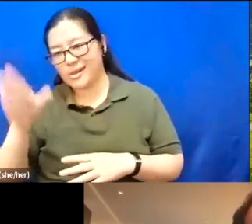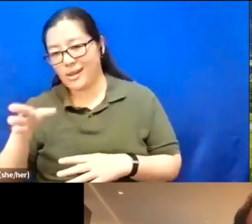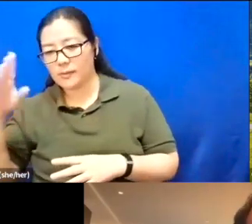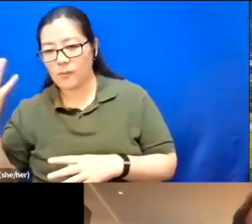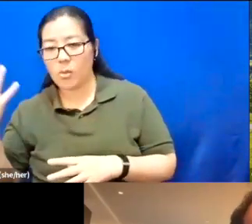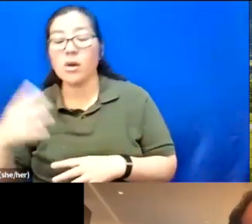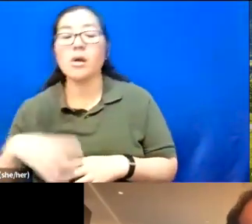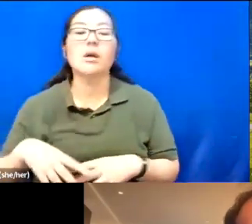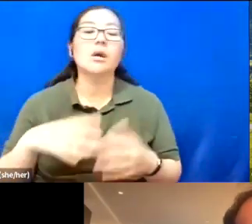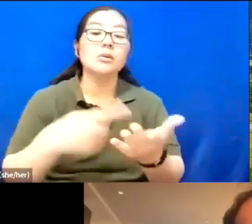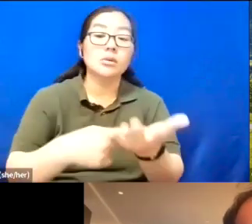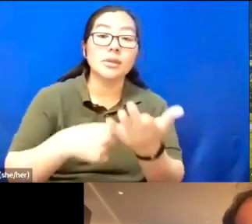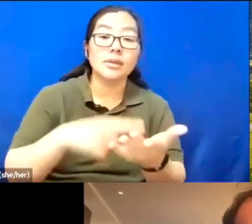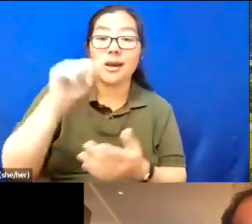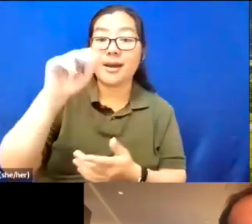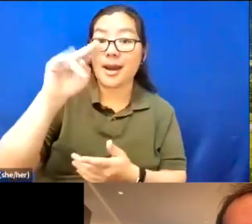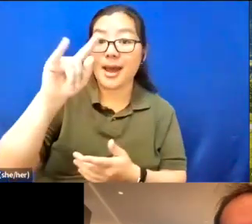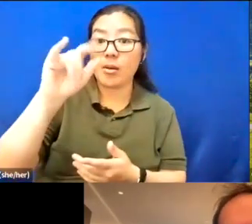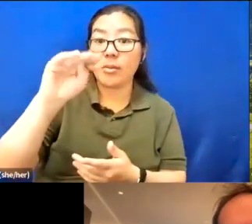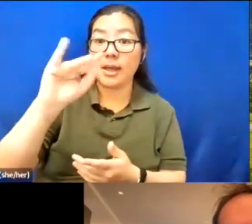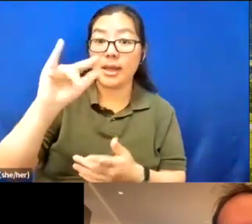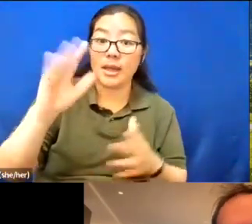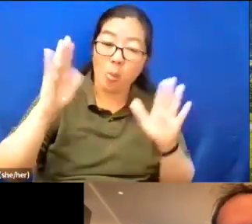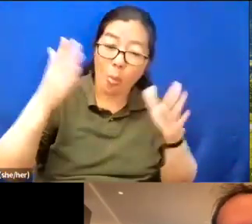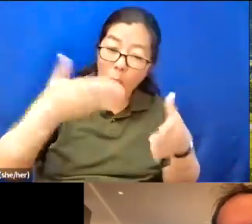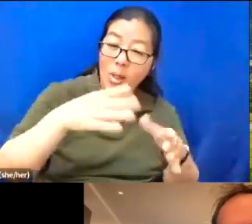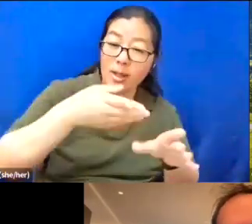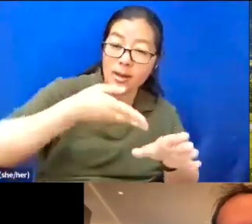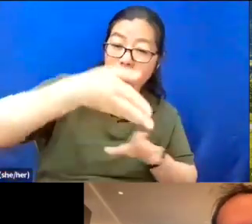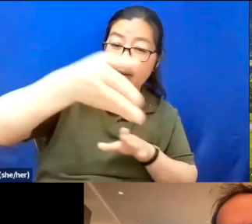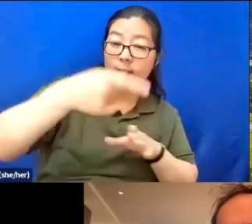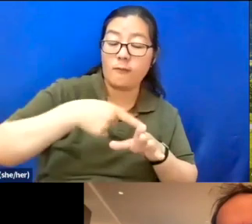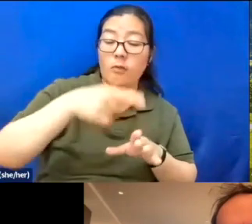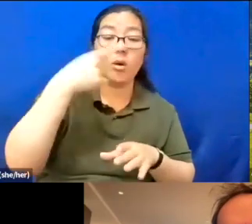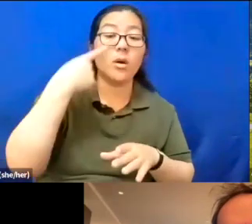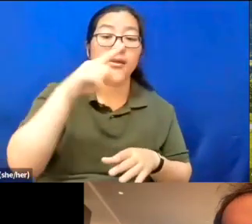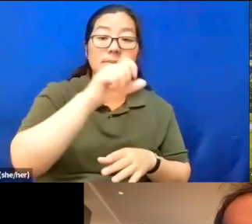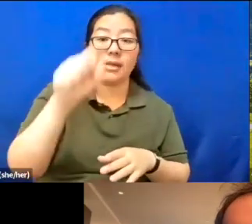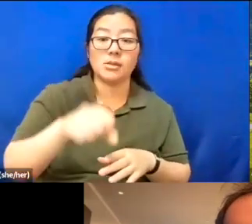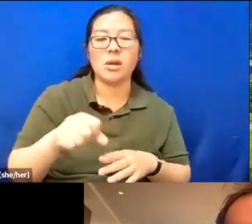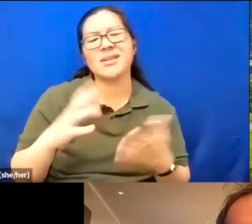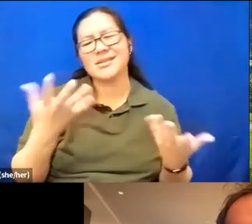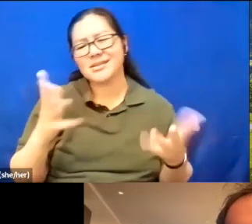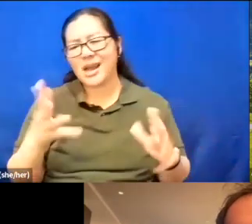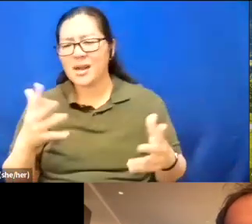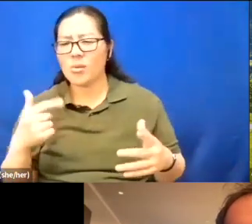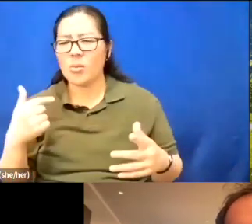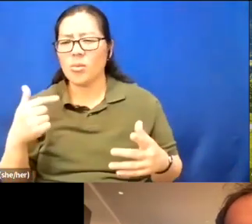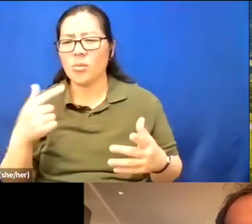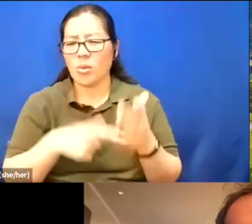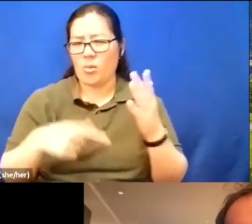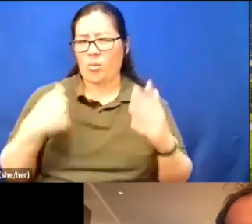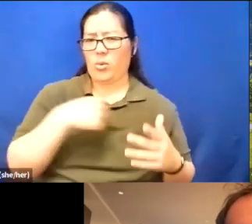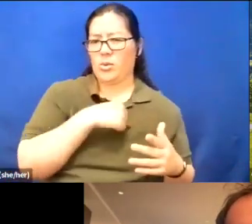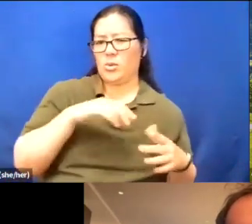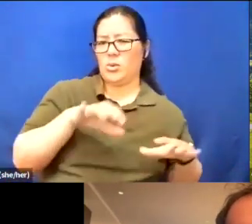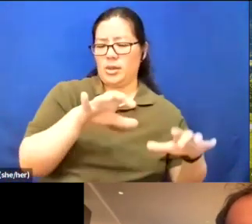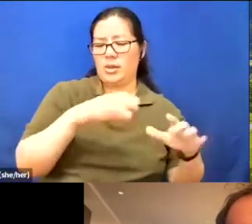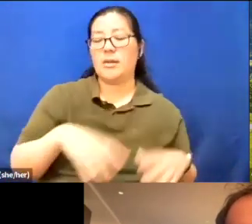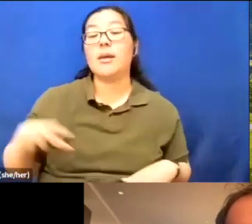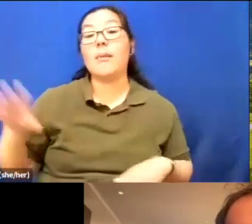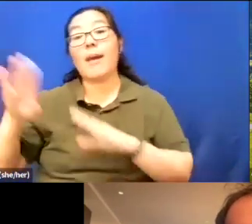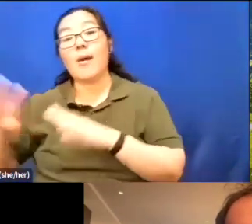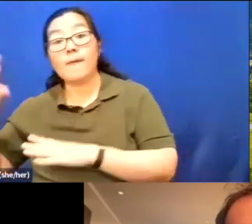for a semester or whatever, all the anatomy for a semester, which is kind of what we're doing, right? And then afterwards you do a bio 4 is you talk about